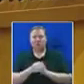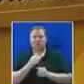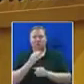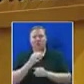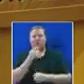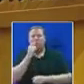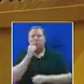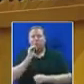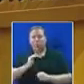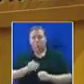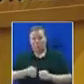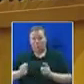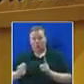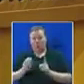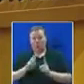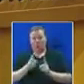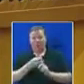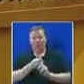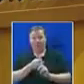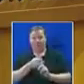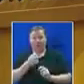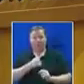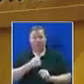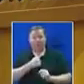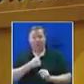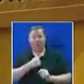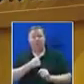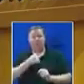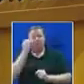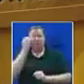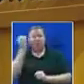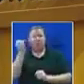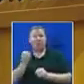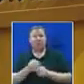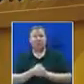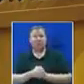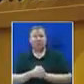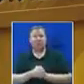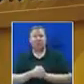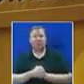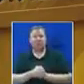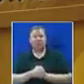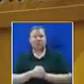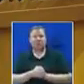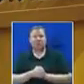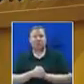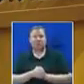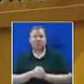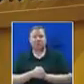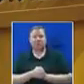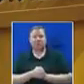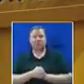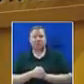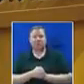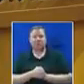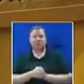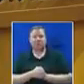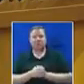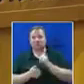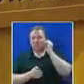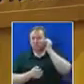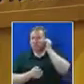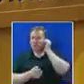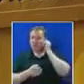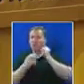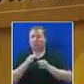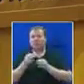gender-based violence. What's my take on that? And then extended to, do you abuse your